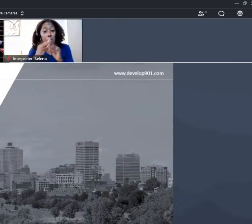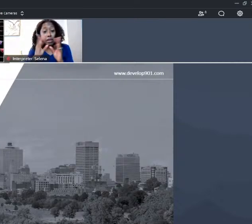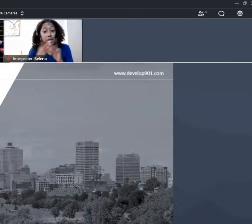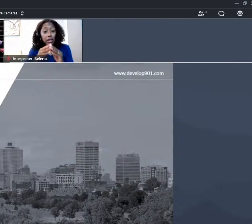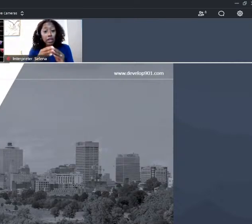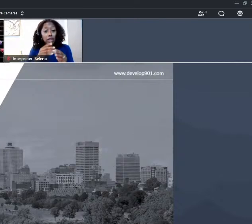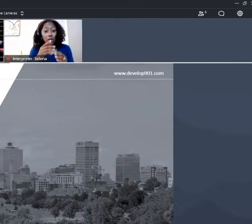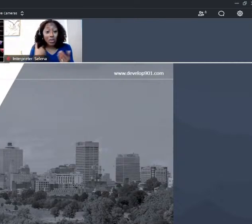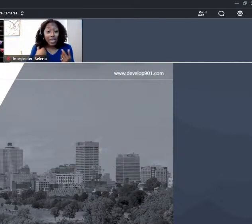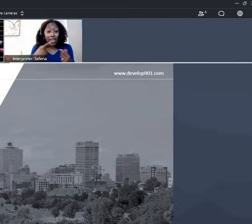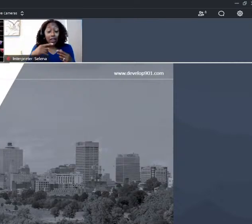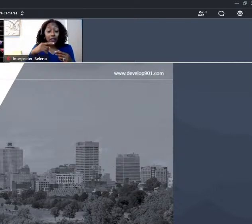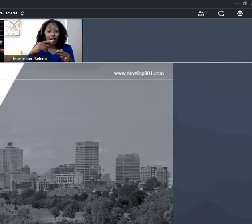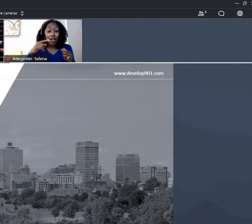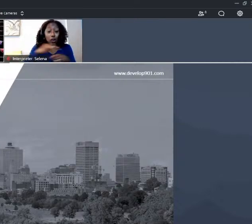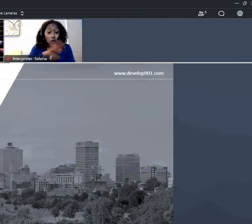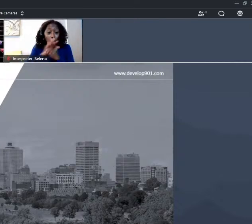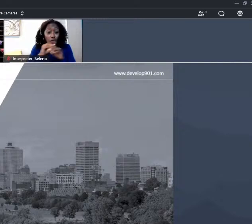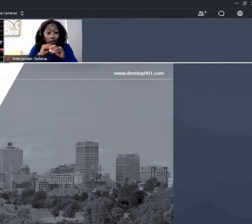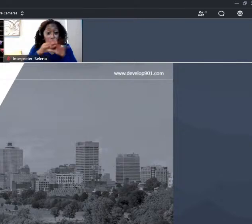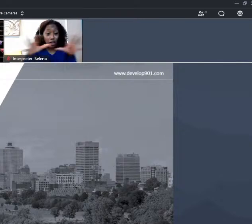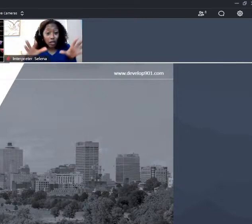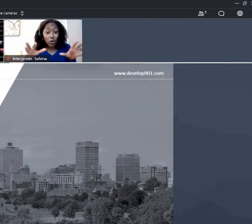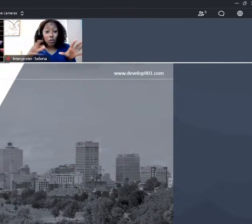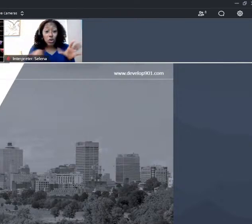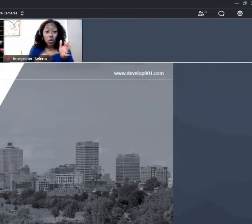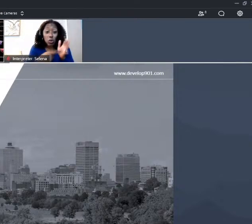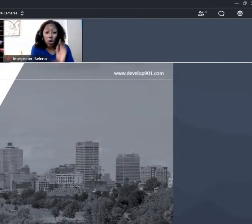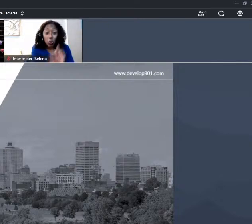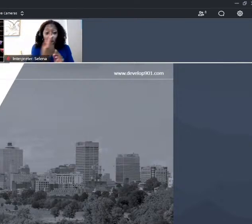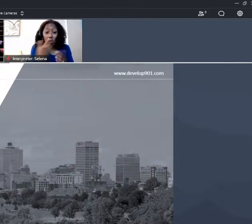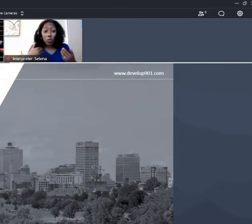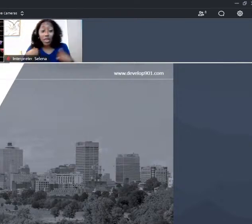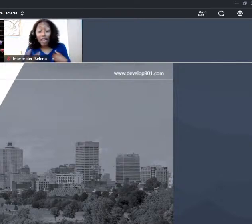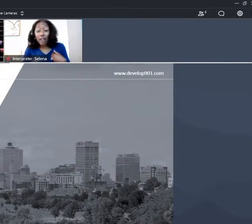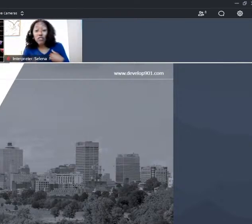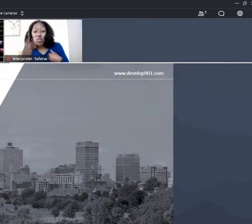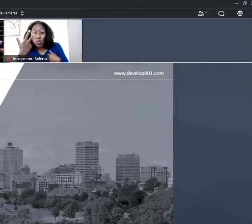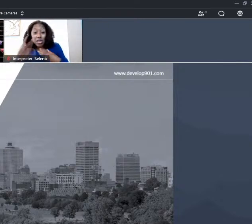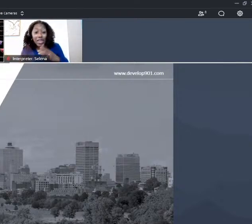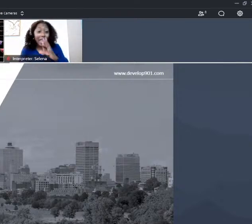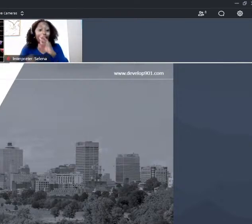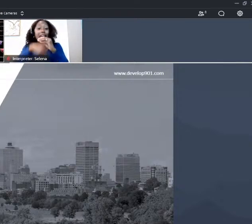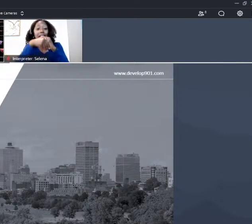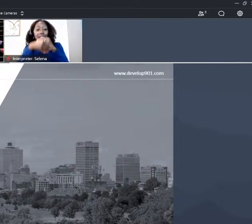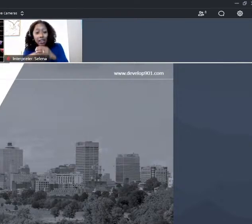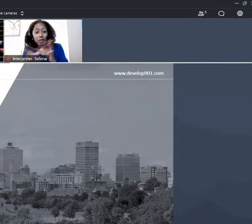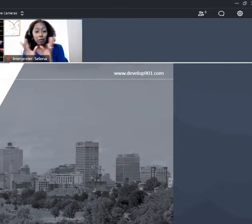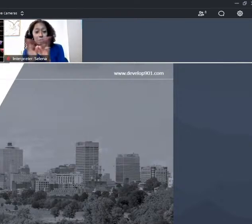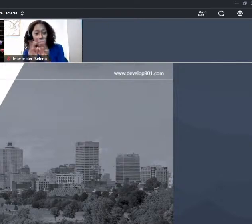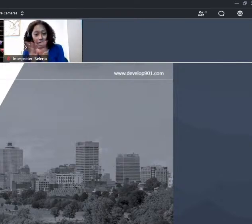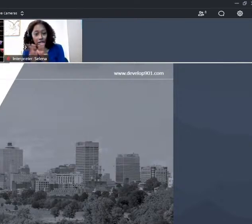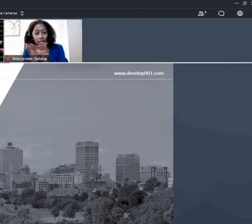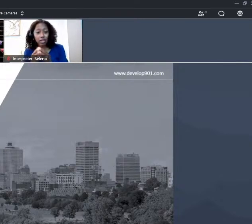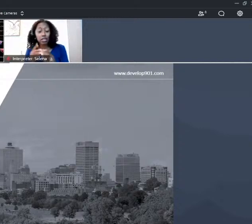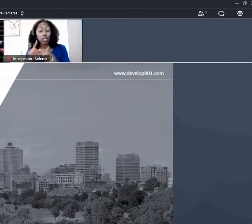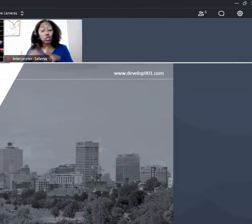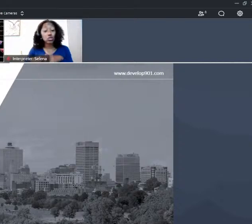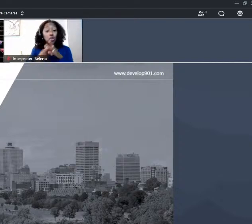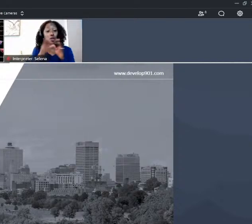pandemic. We held 3 additional meetings, public meetings on landmarks. Starting in December